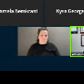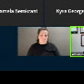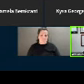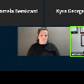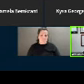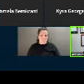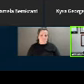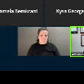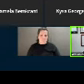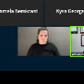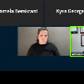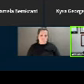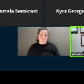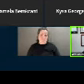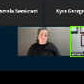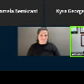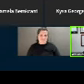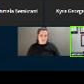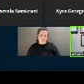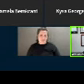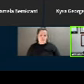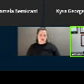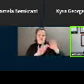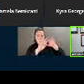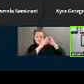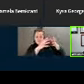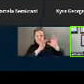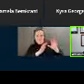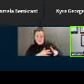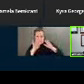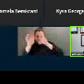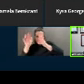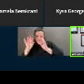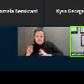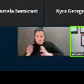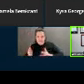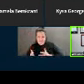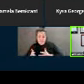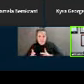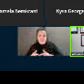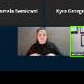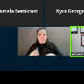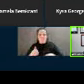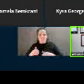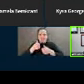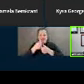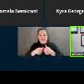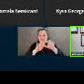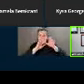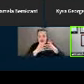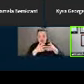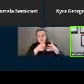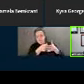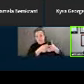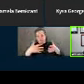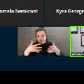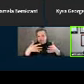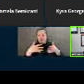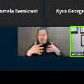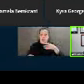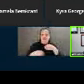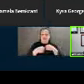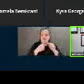So here are the overarching goal areas. We have the five buckets, and then within each one of them, the goals that we talk